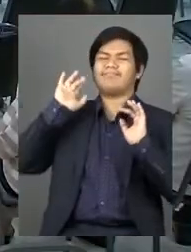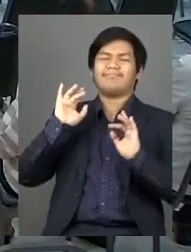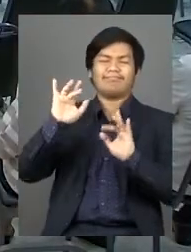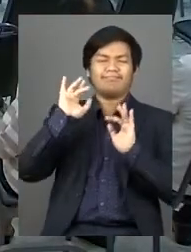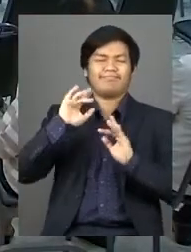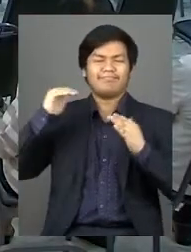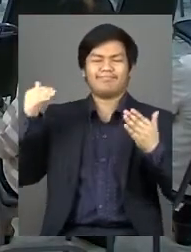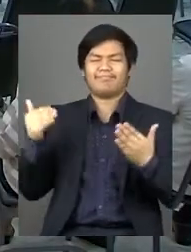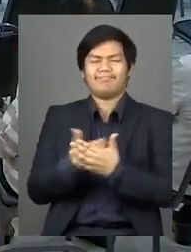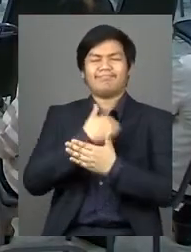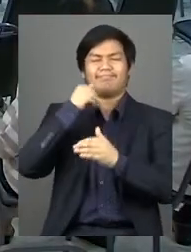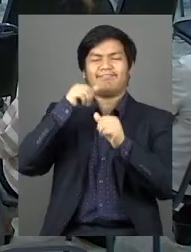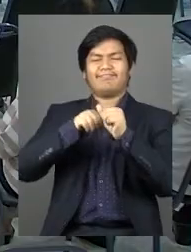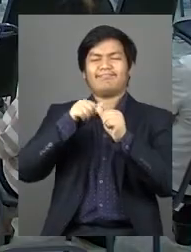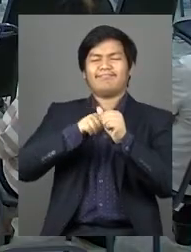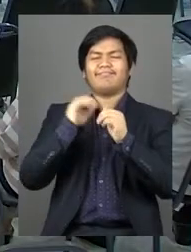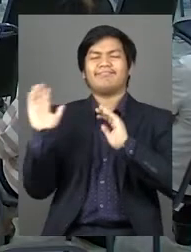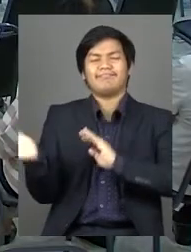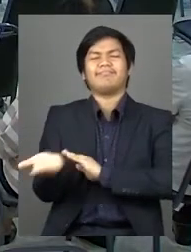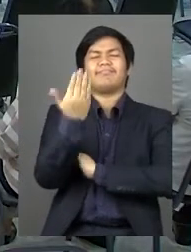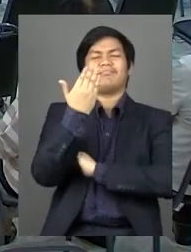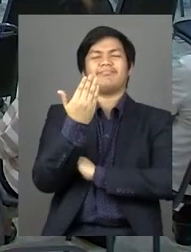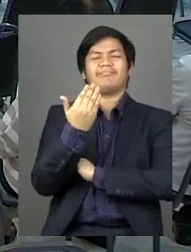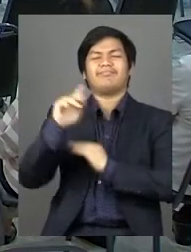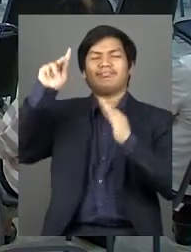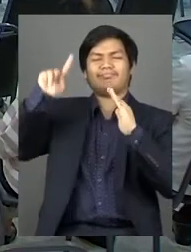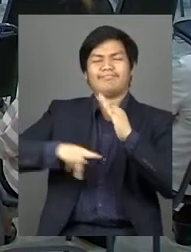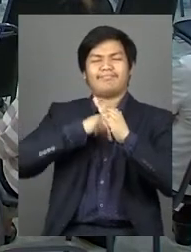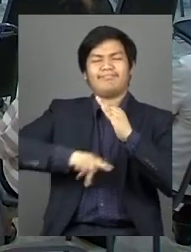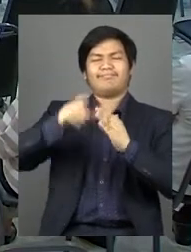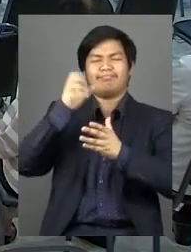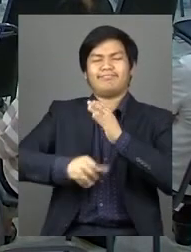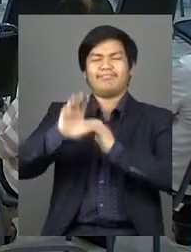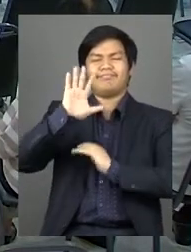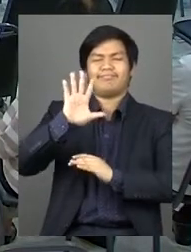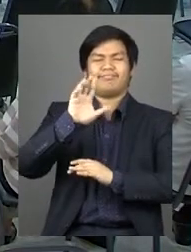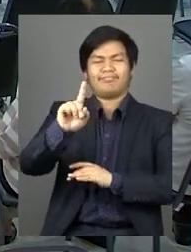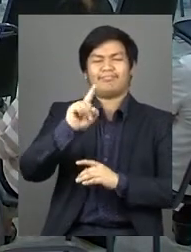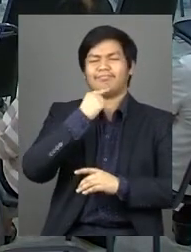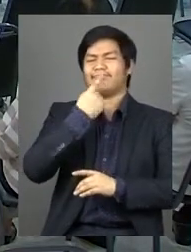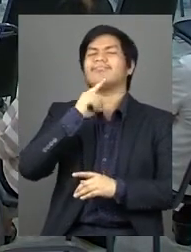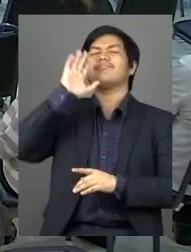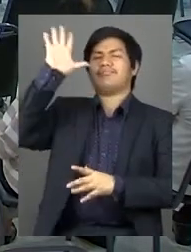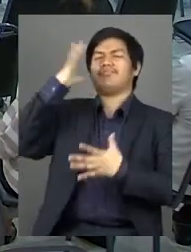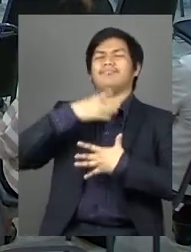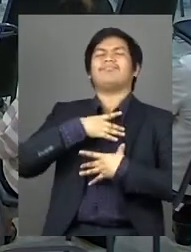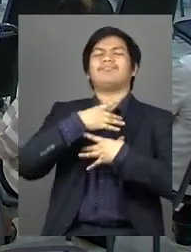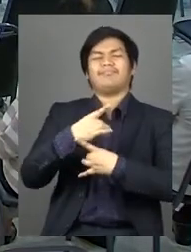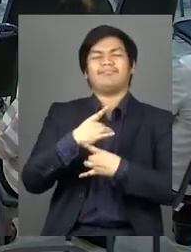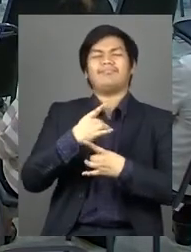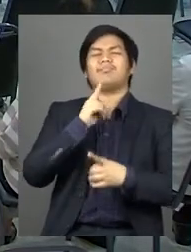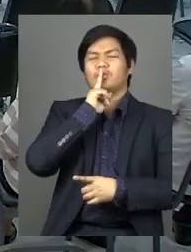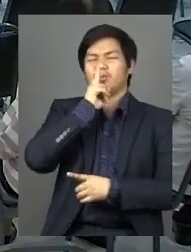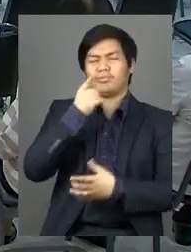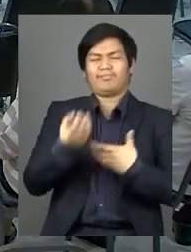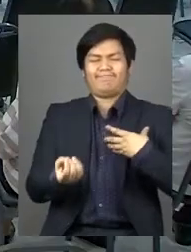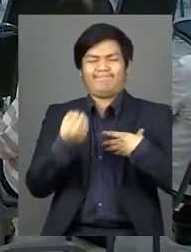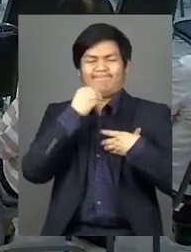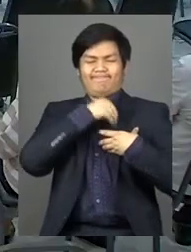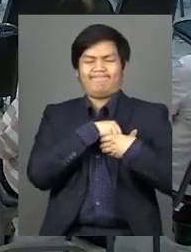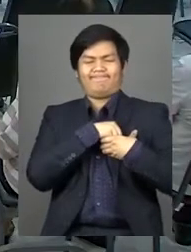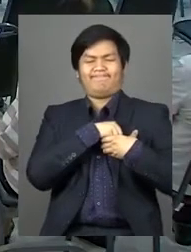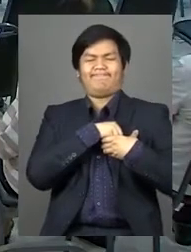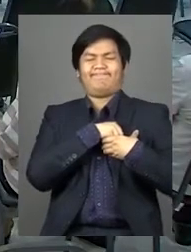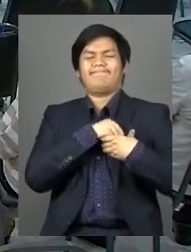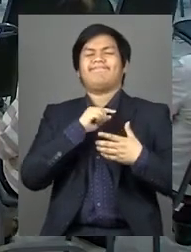every morning. Psalm 51 says, "Behold, you desire truth in the inward part. Create in